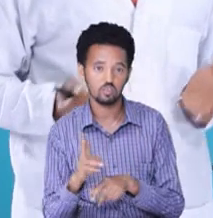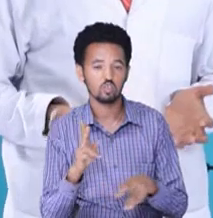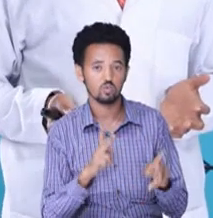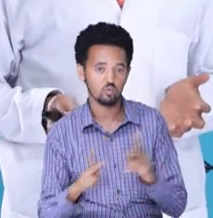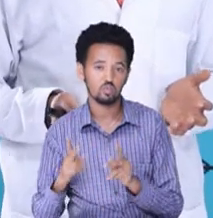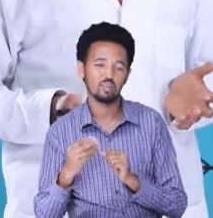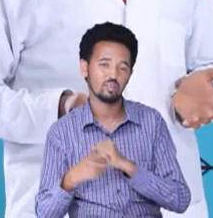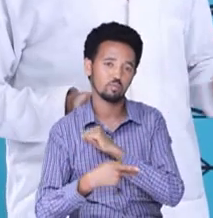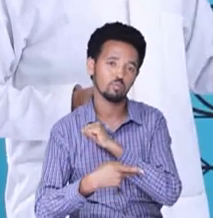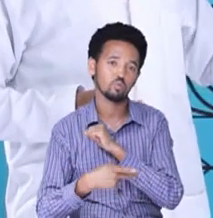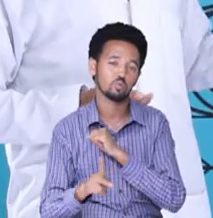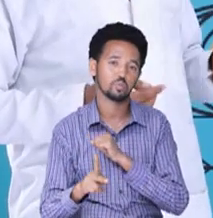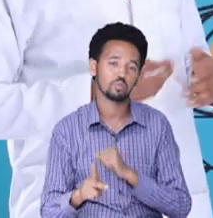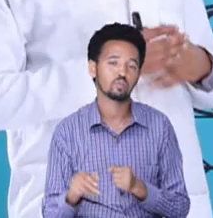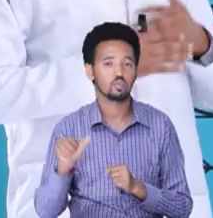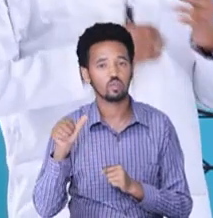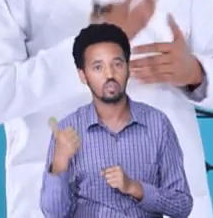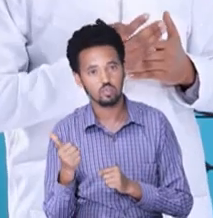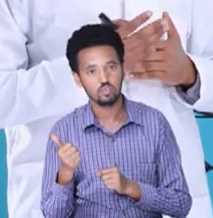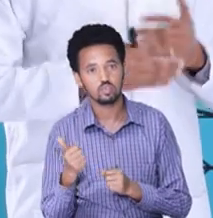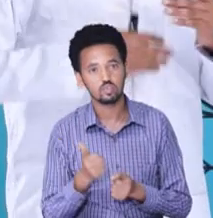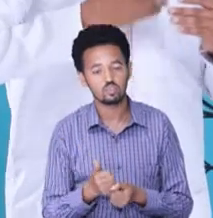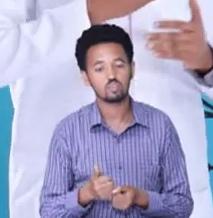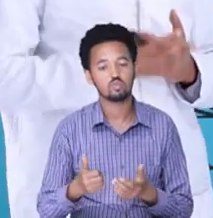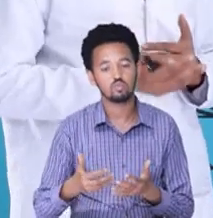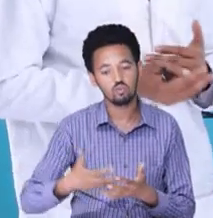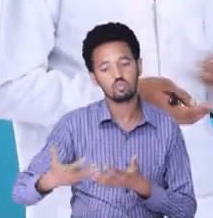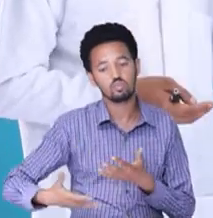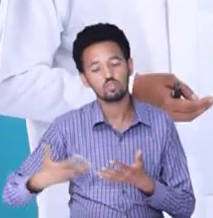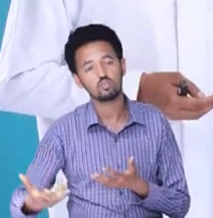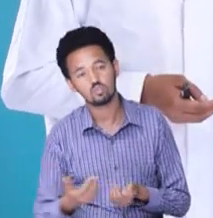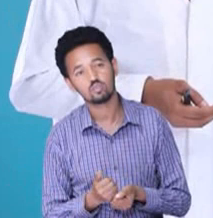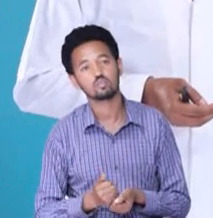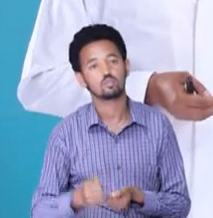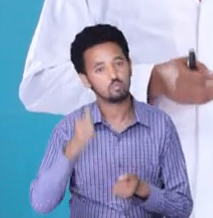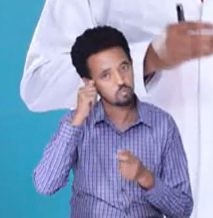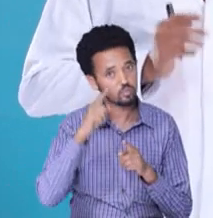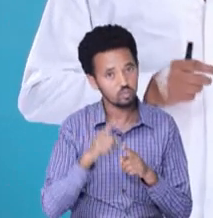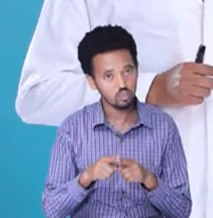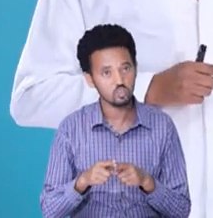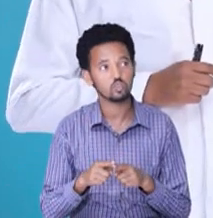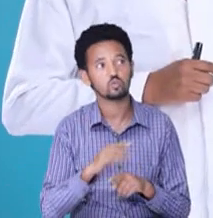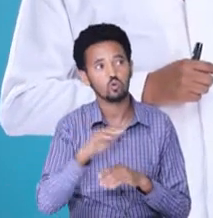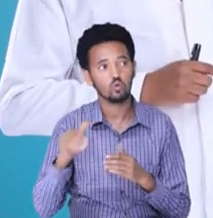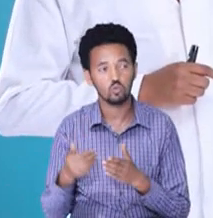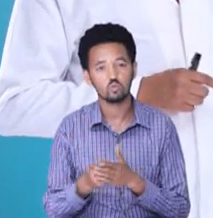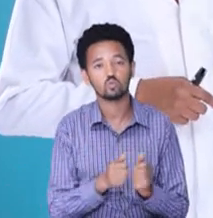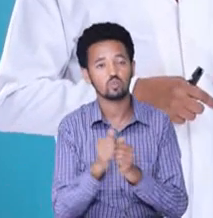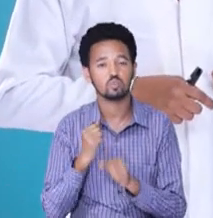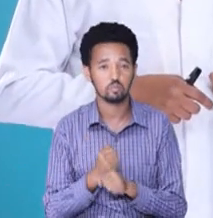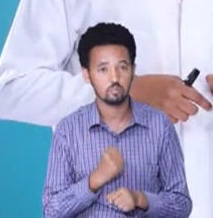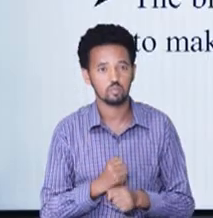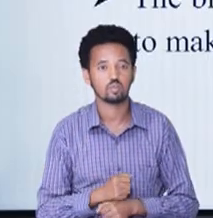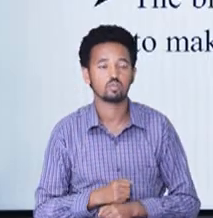in politics. The other one, fraternity. Fraternity means brotherhood of all persons working together to